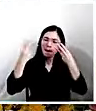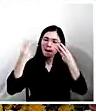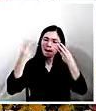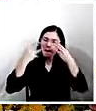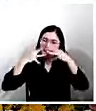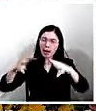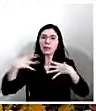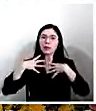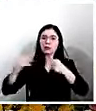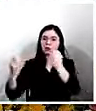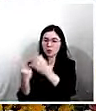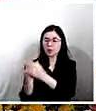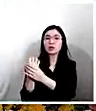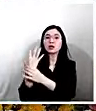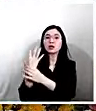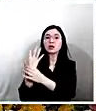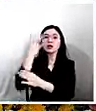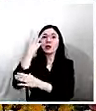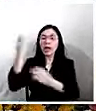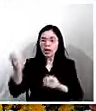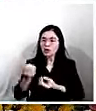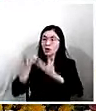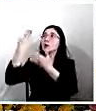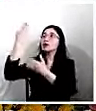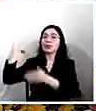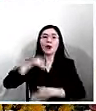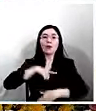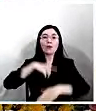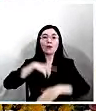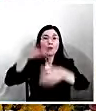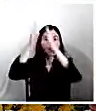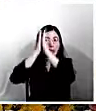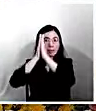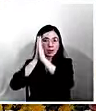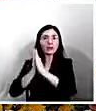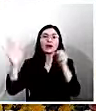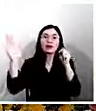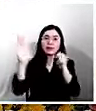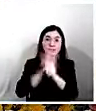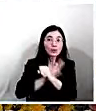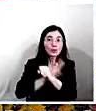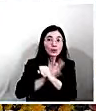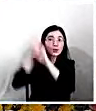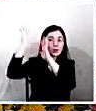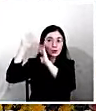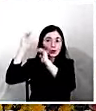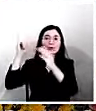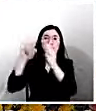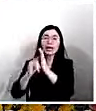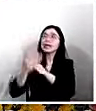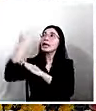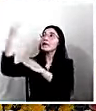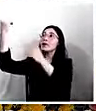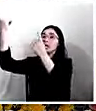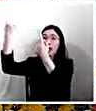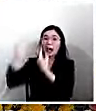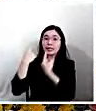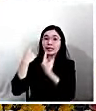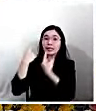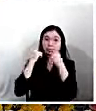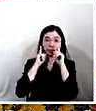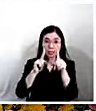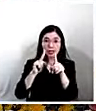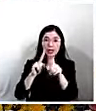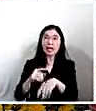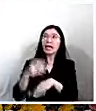offer to Him our petitions with full of hope that He will answer them in His own